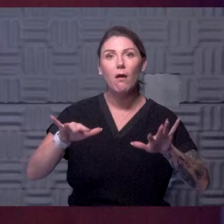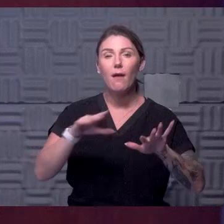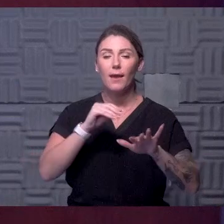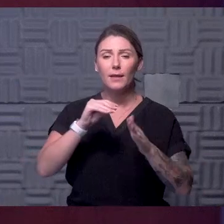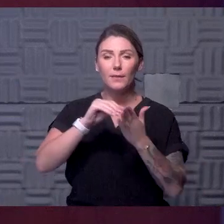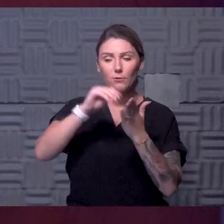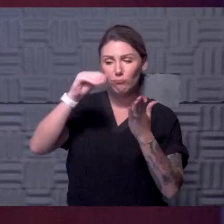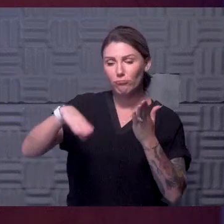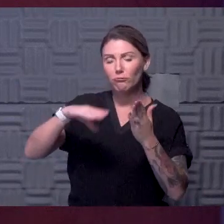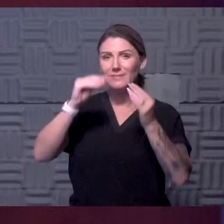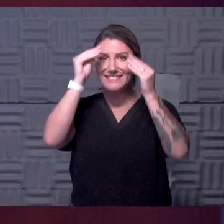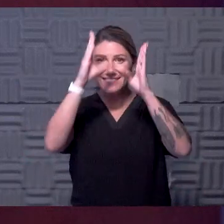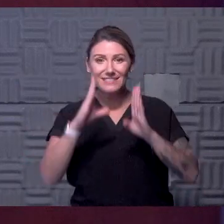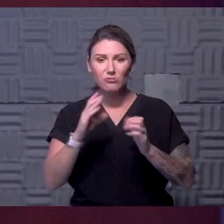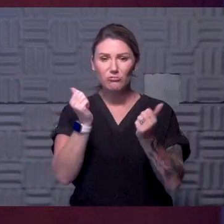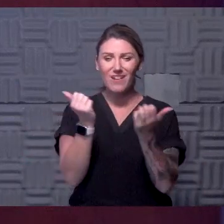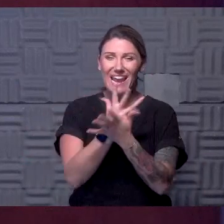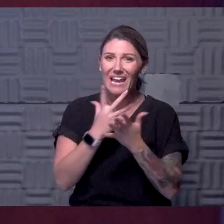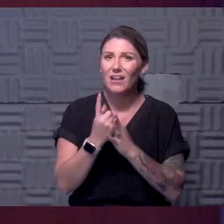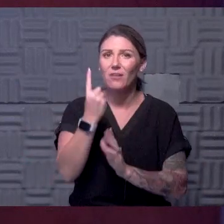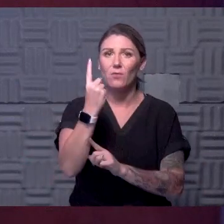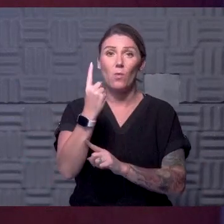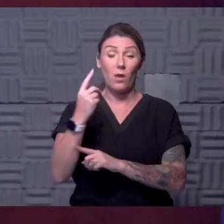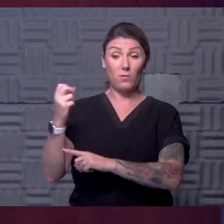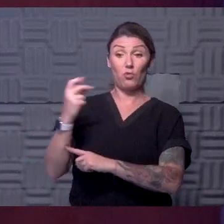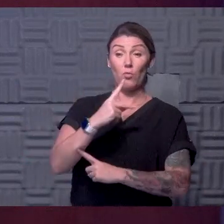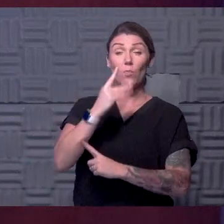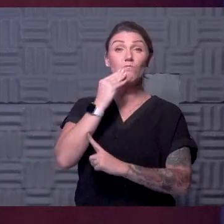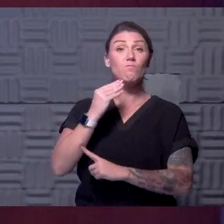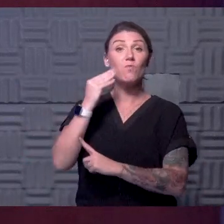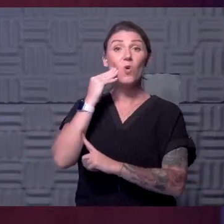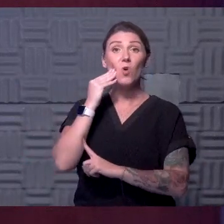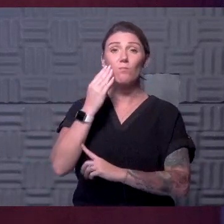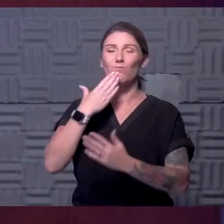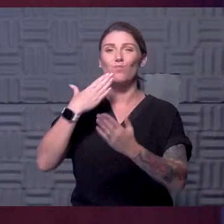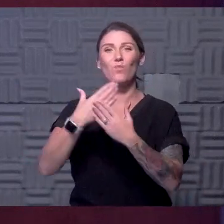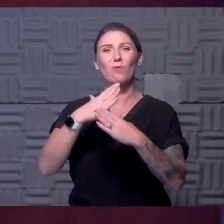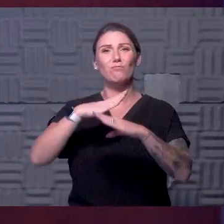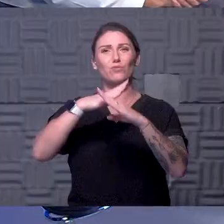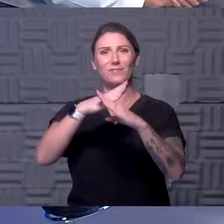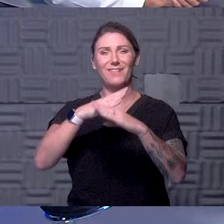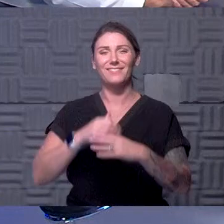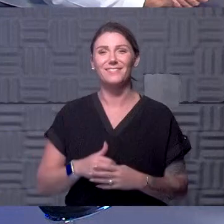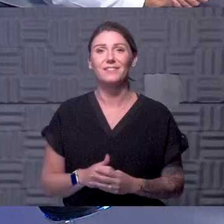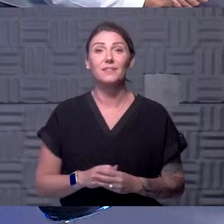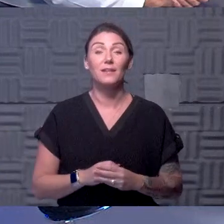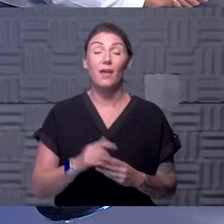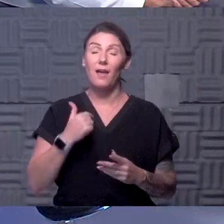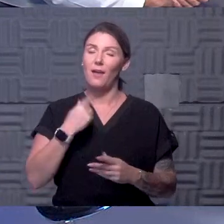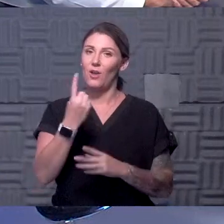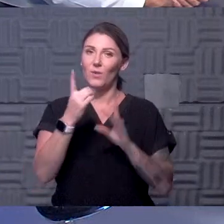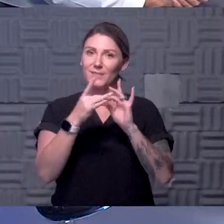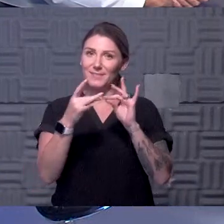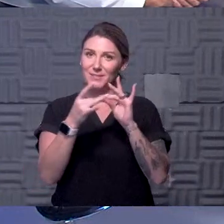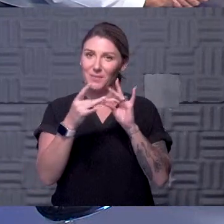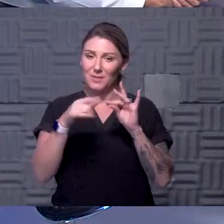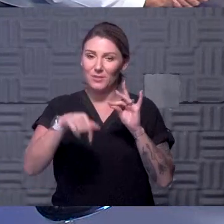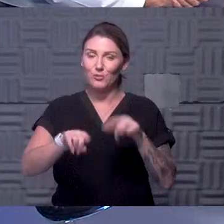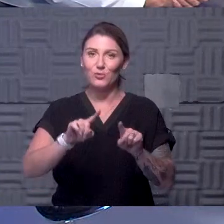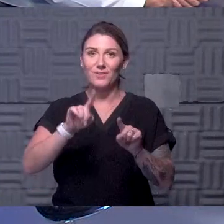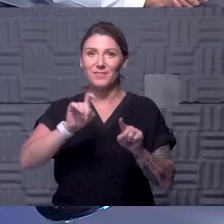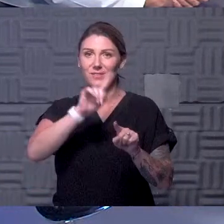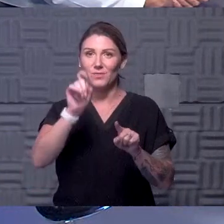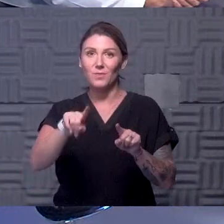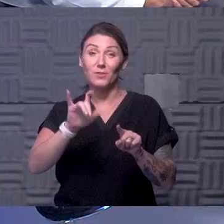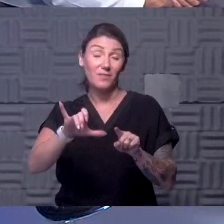the teachers and all those people they're going back home to are well protected. I always like to comment on this question, but Steve, I don't think I could. That